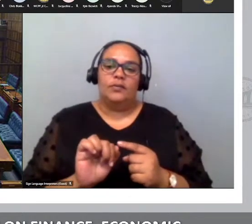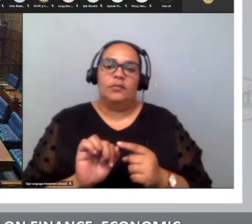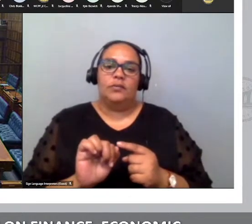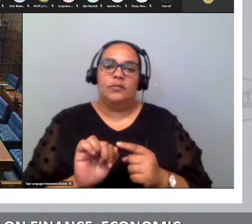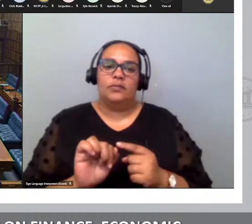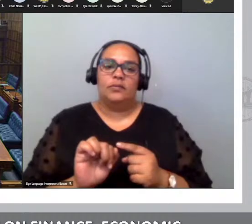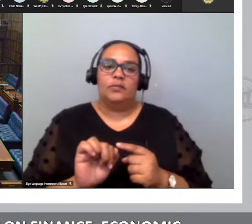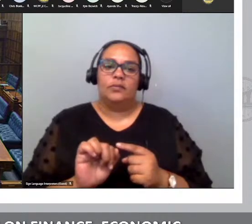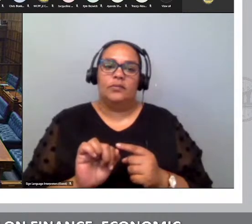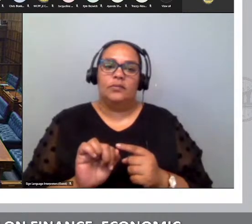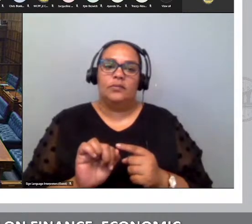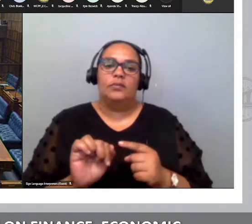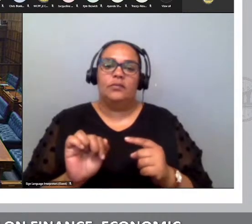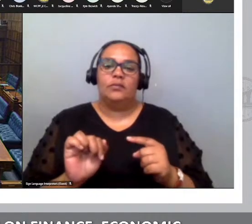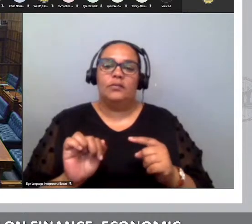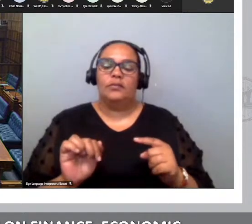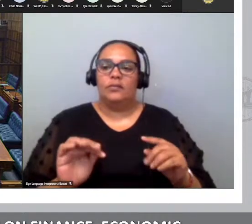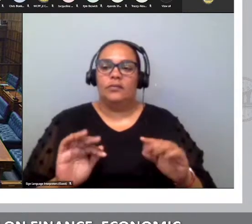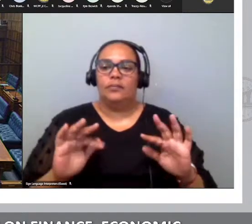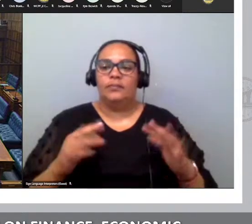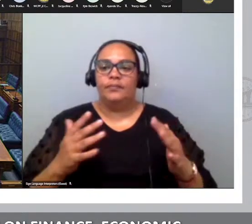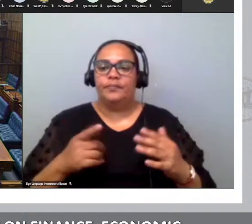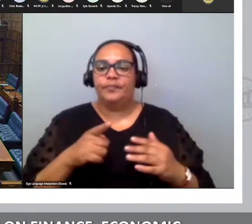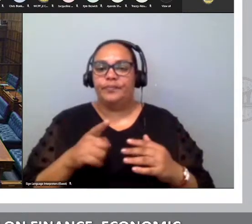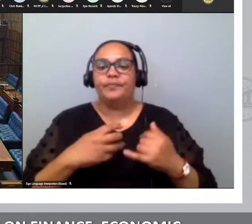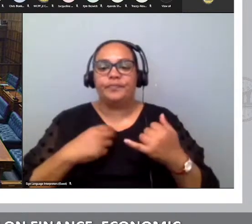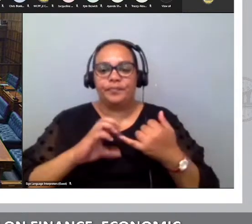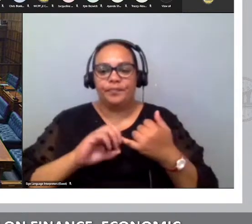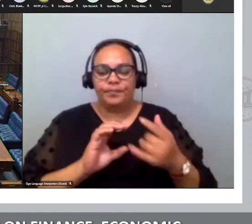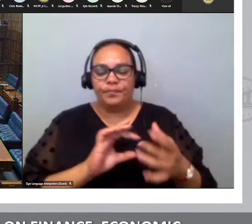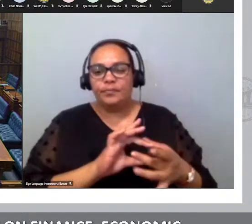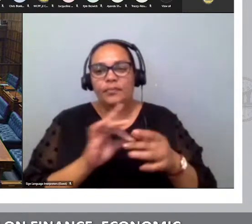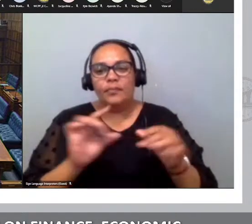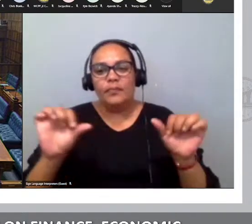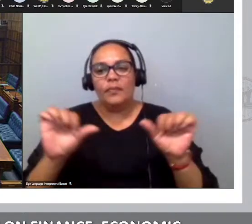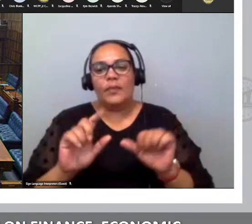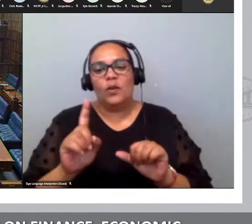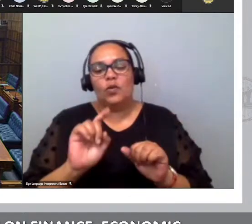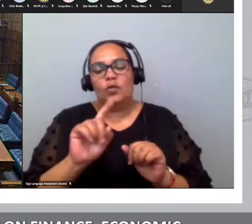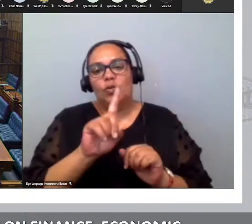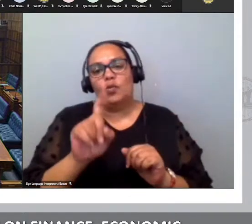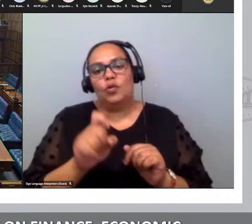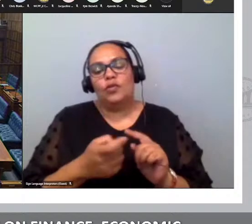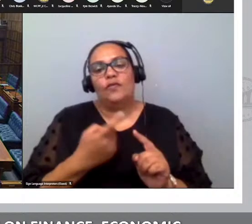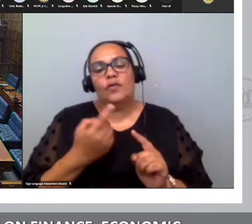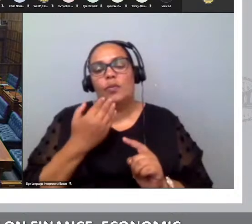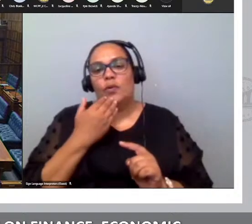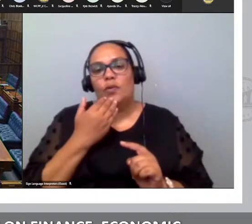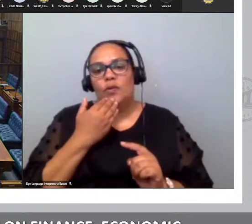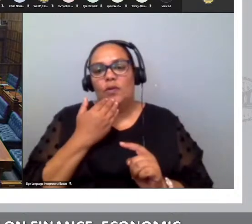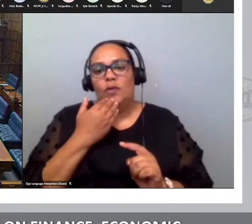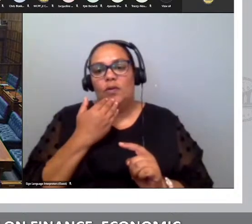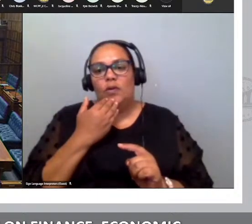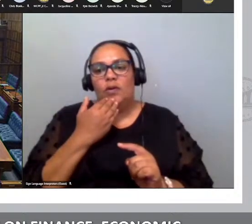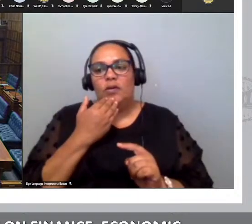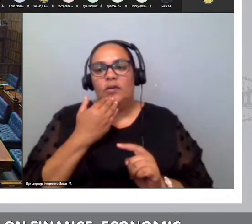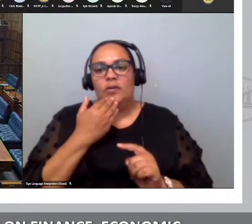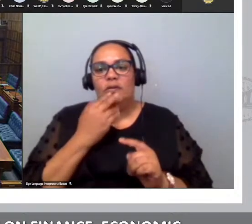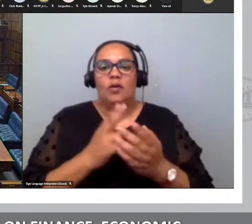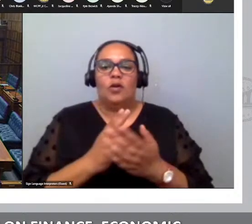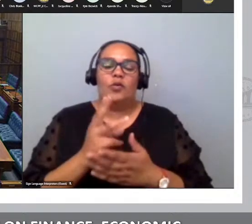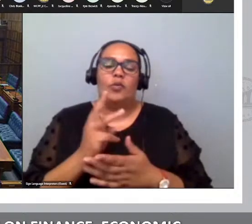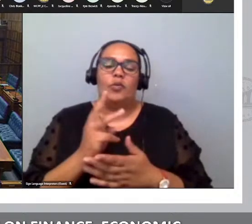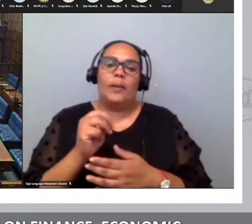the how this and I think I've tried to link it back to the the question from um honorable